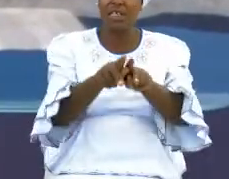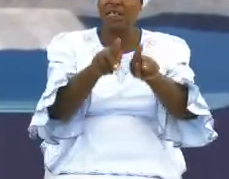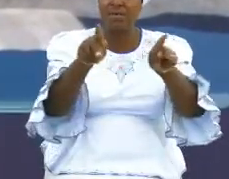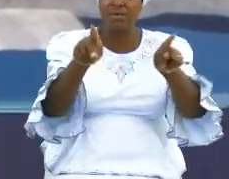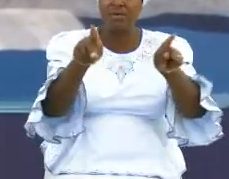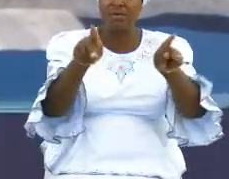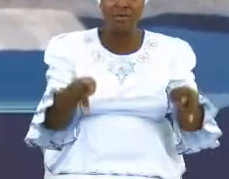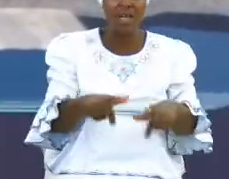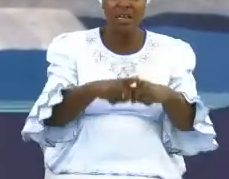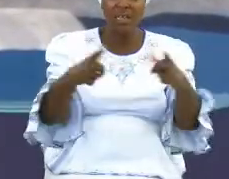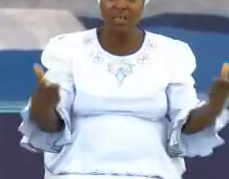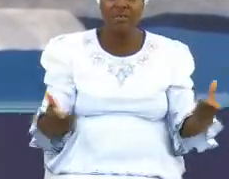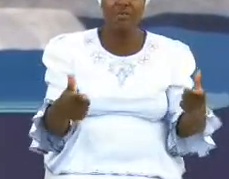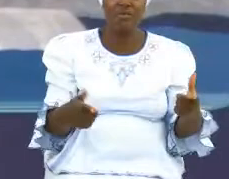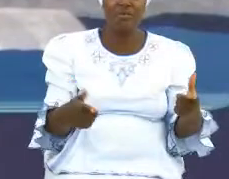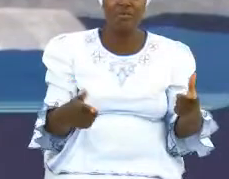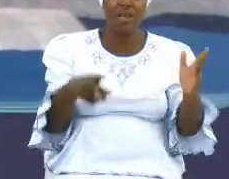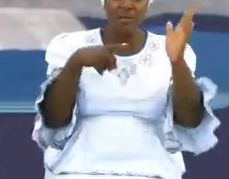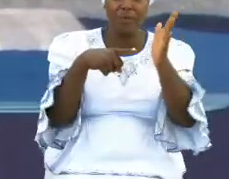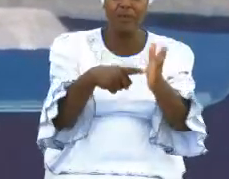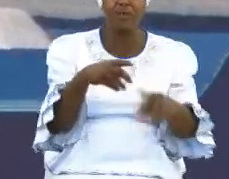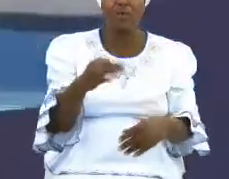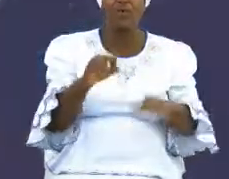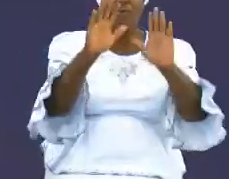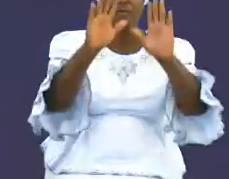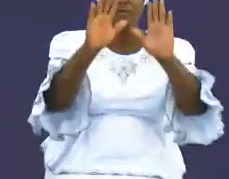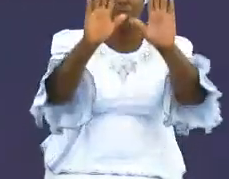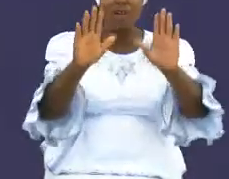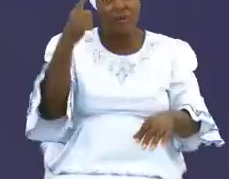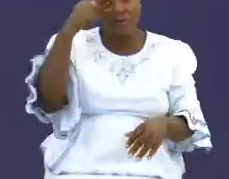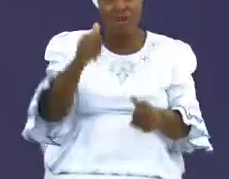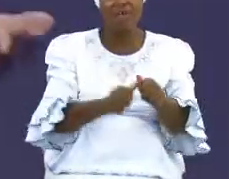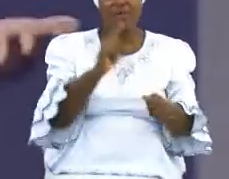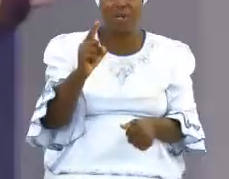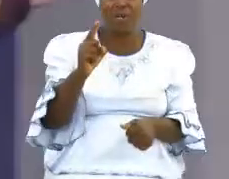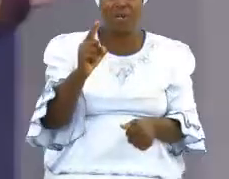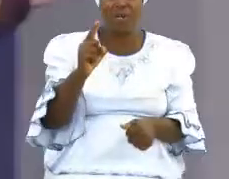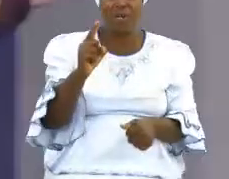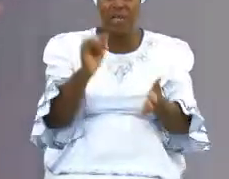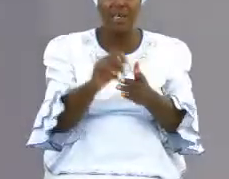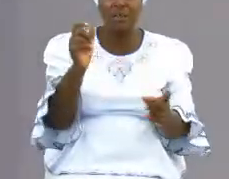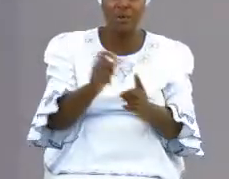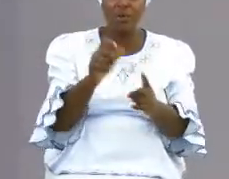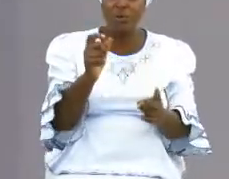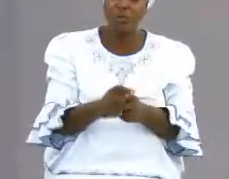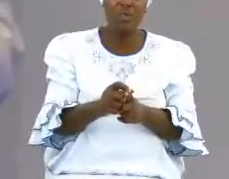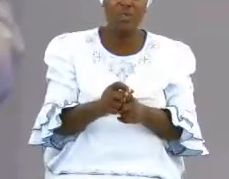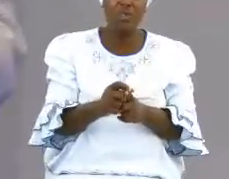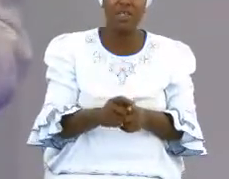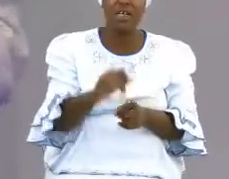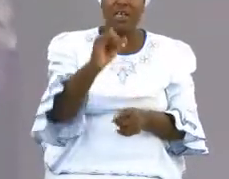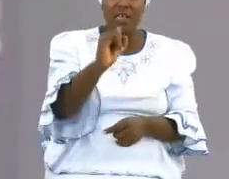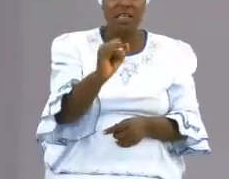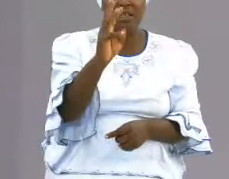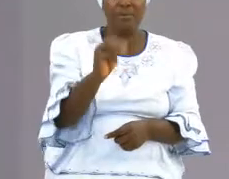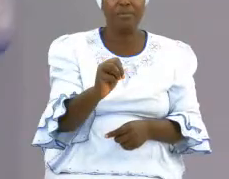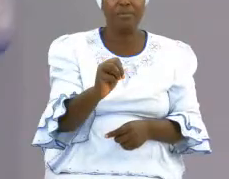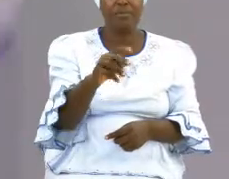of miracles for everyone. That word impartial means whether you are low or